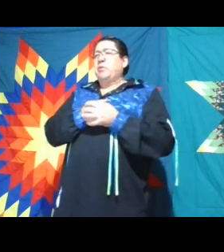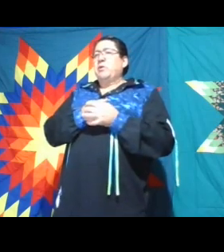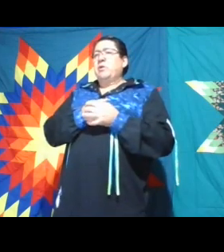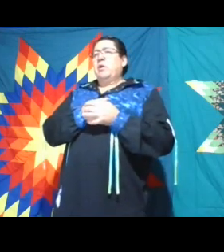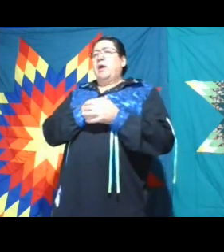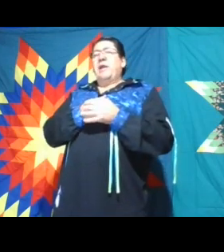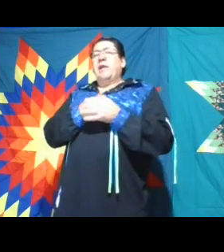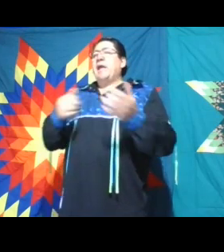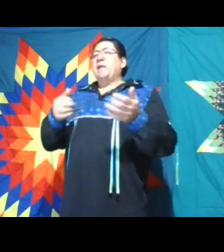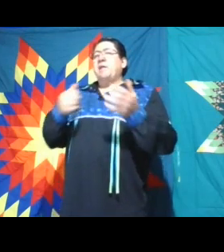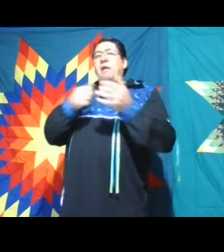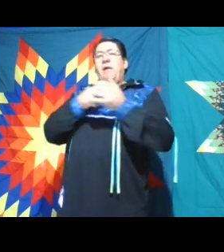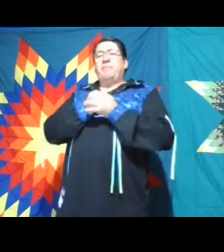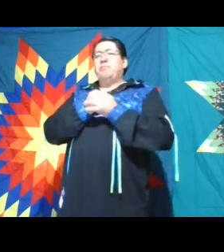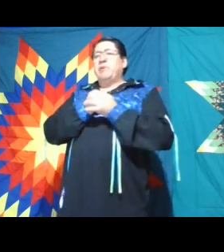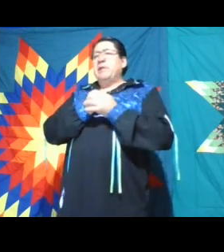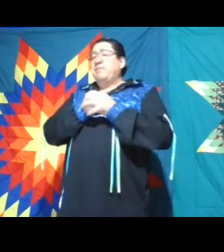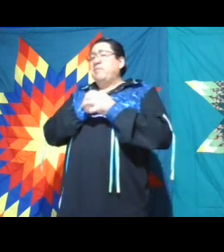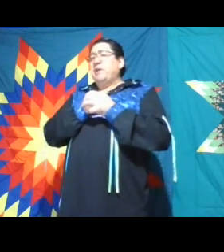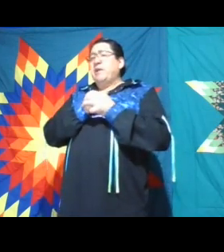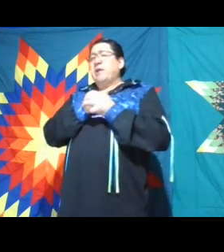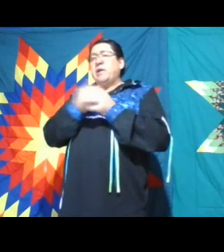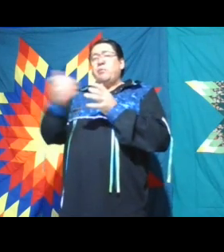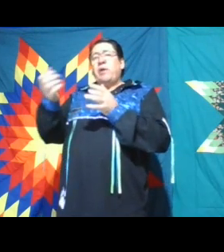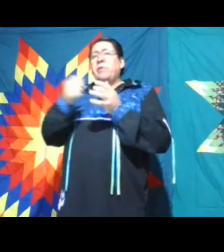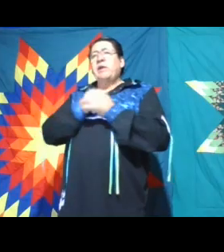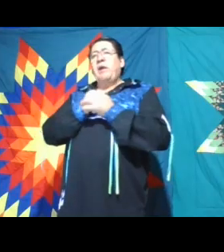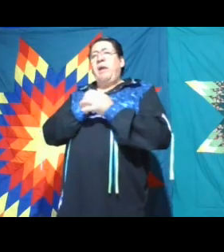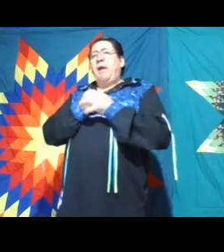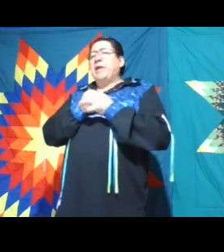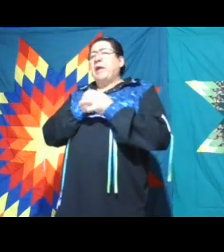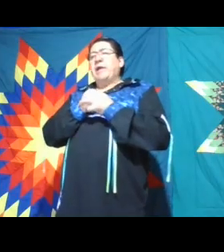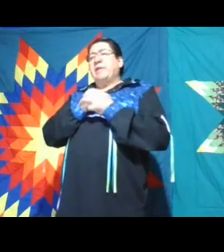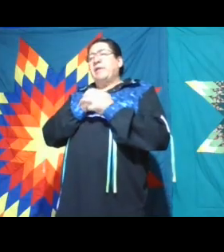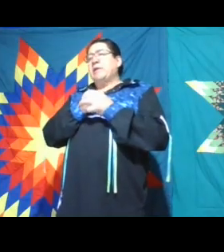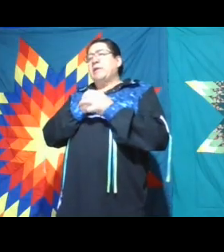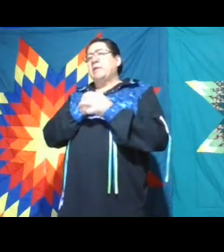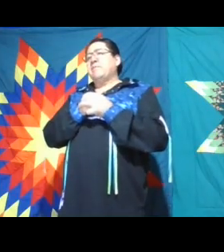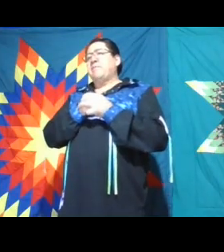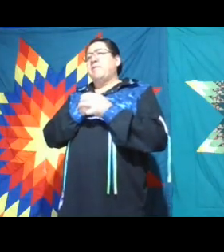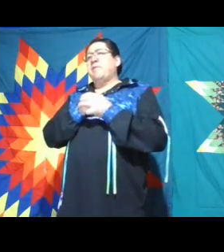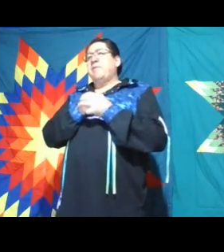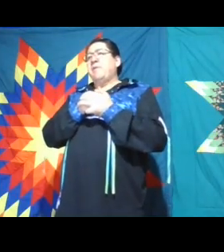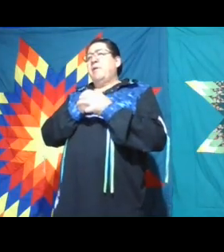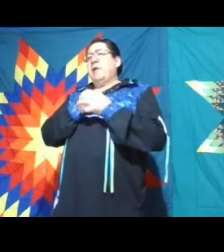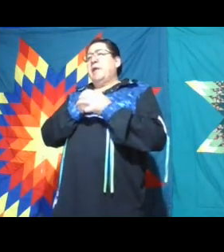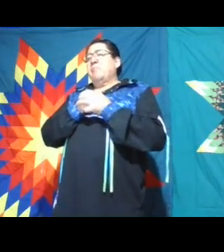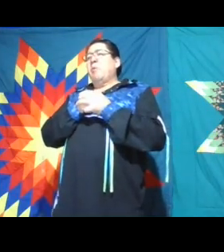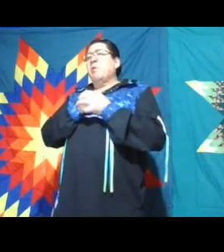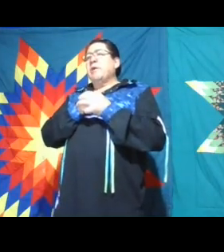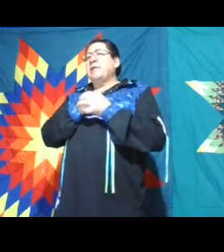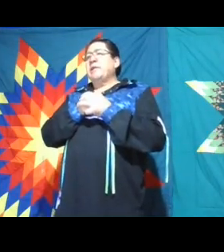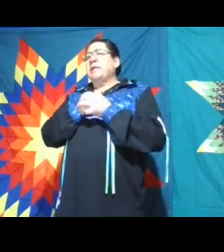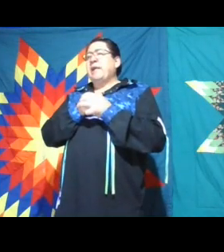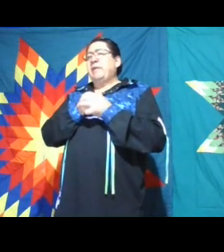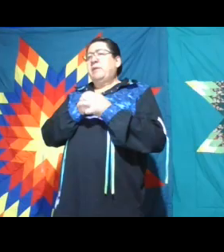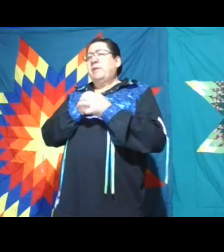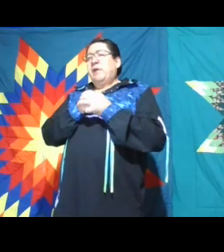people. And again, please feel free to email me. I could talk to this further more